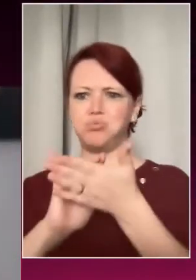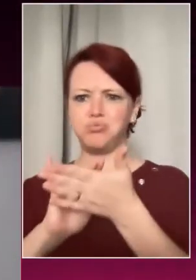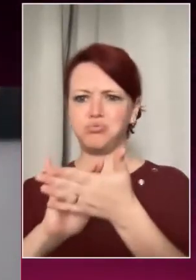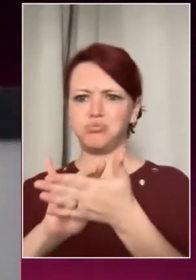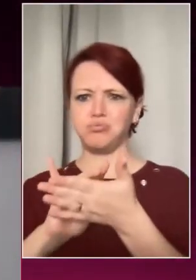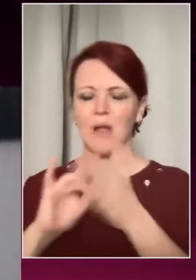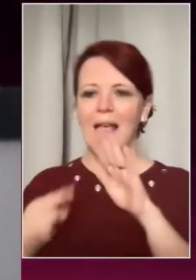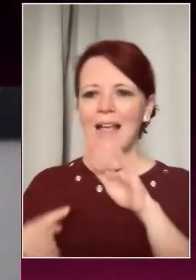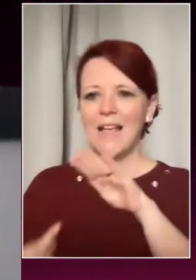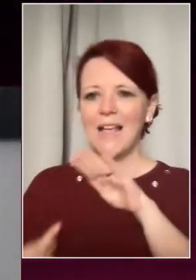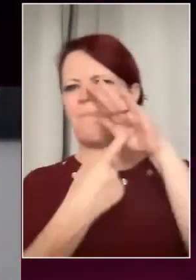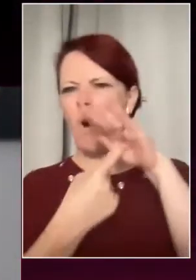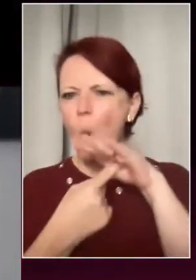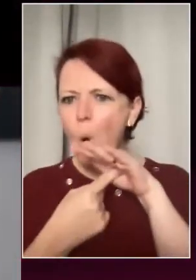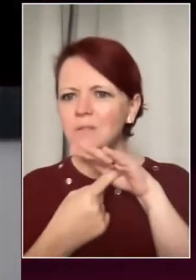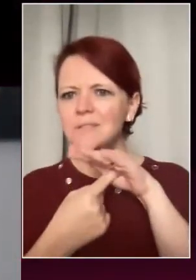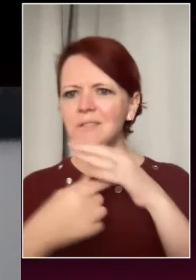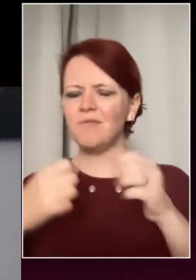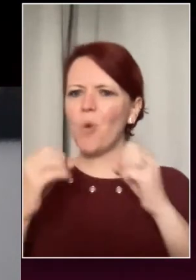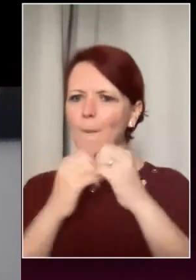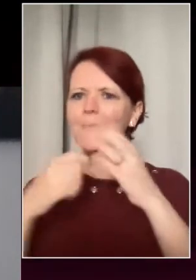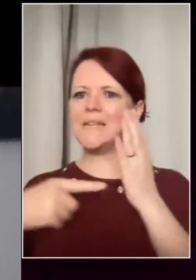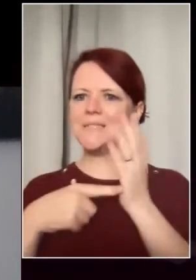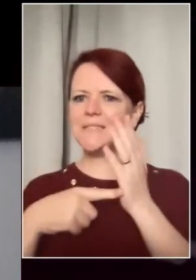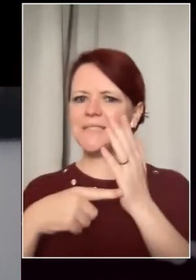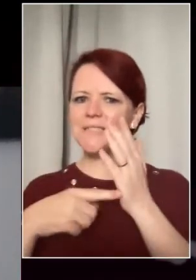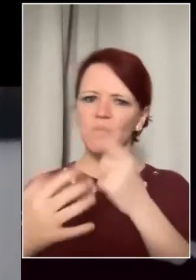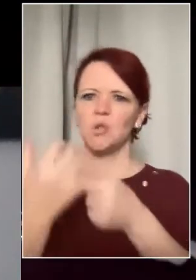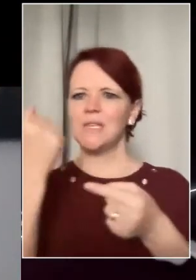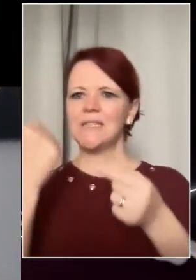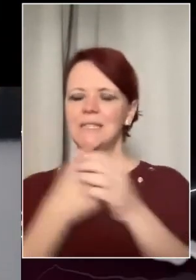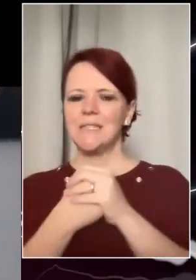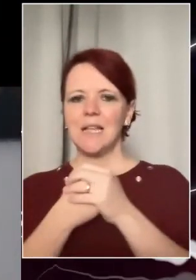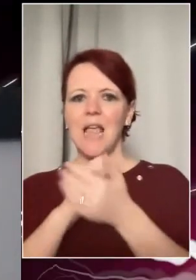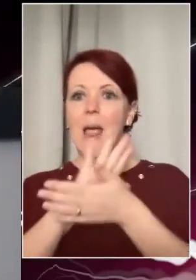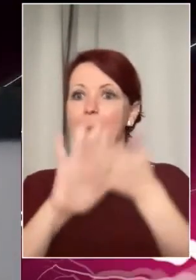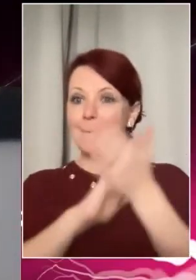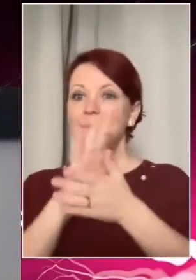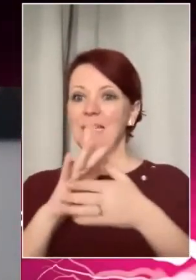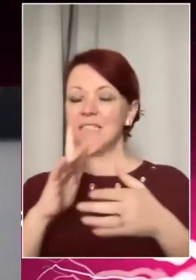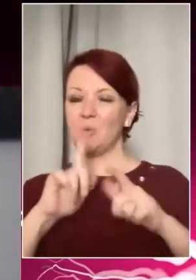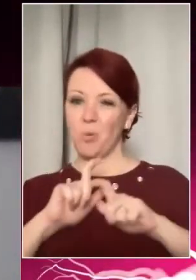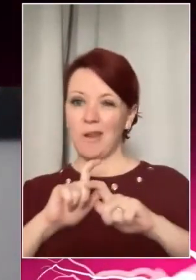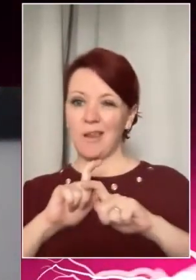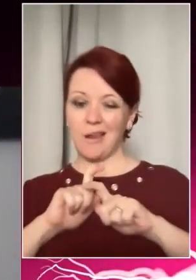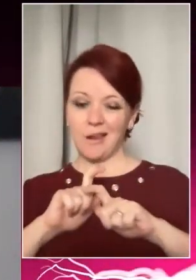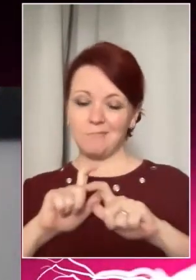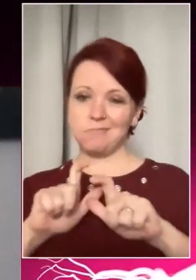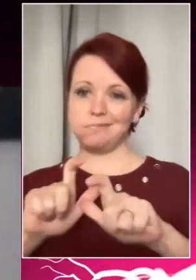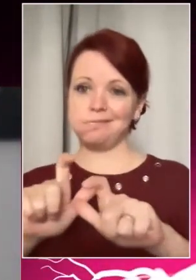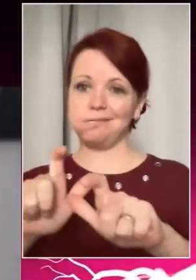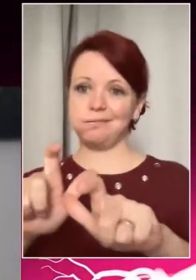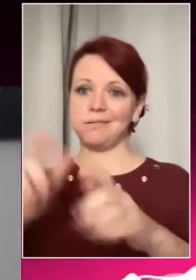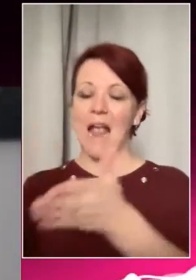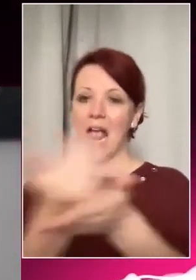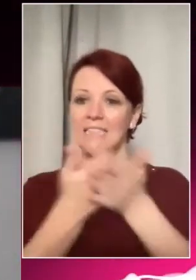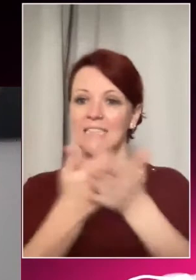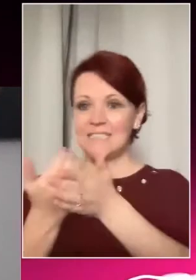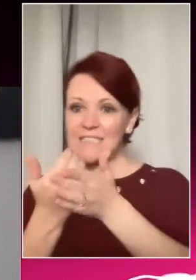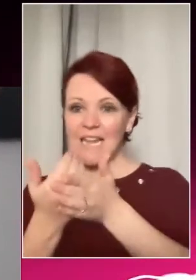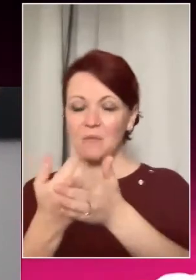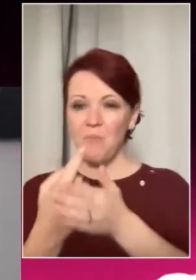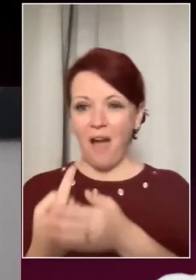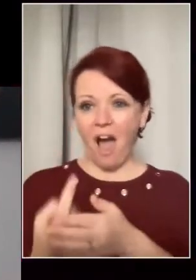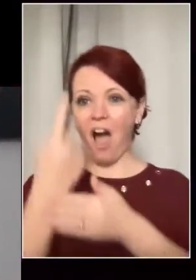strategy and reflect its ambition to ensure we maintain and develop a highly skilled workforce, build a diverse